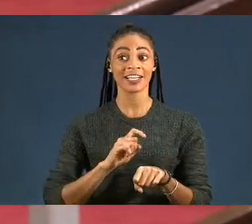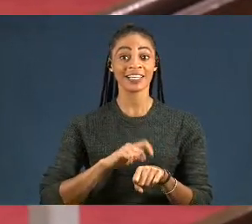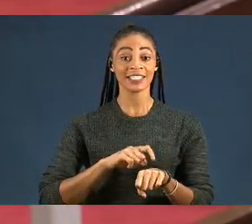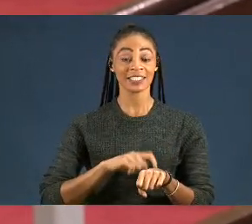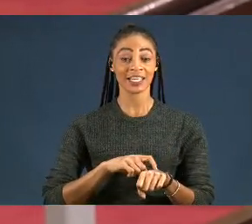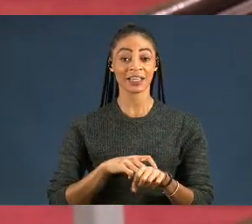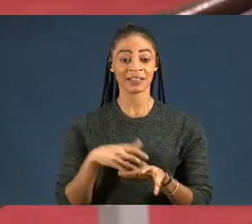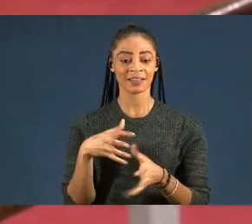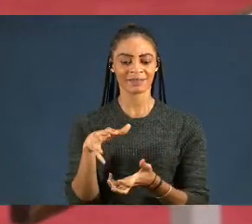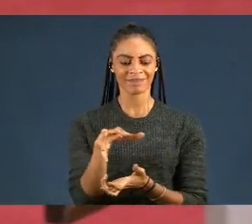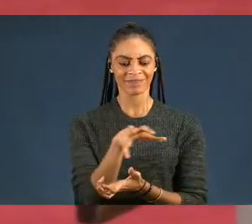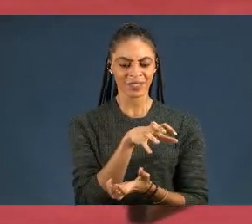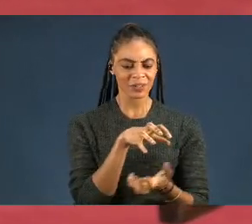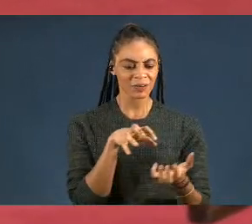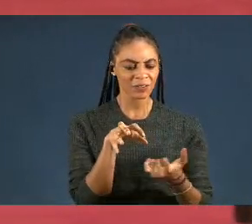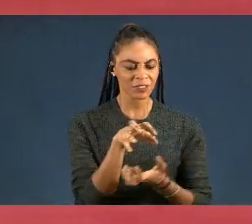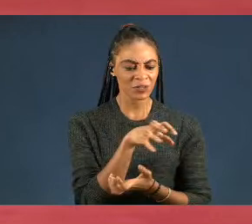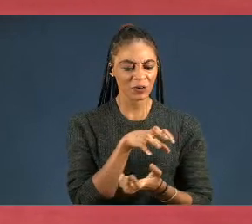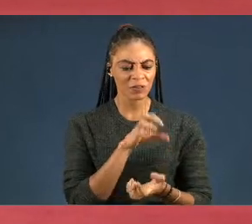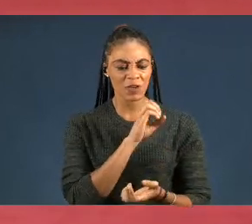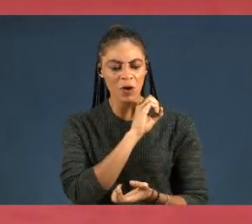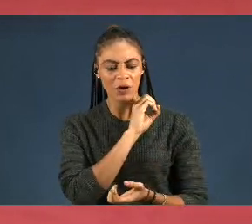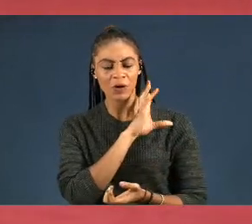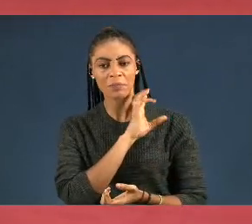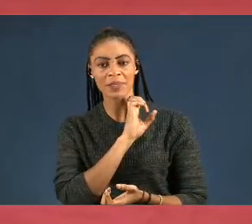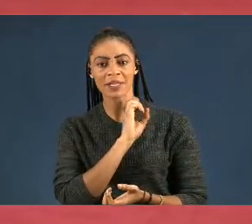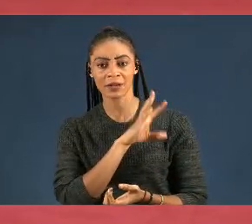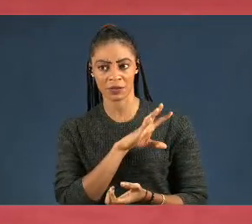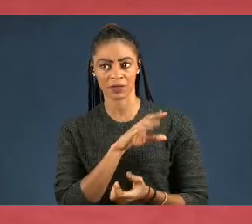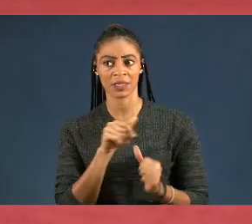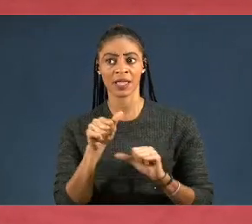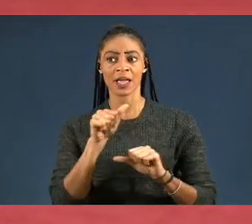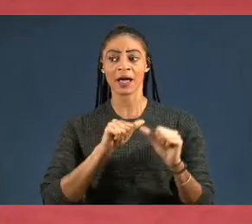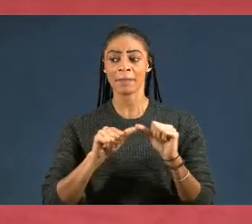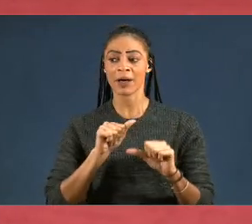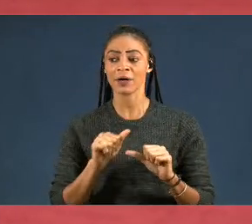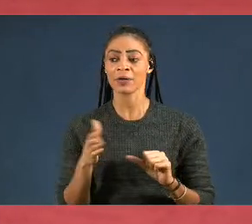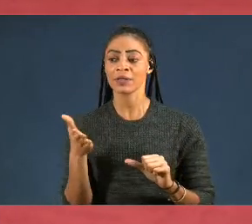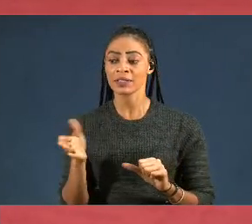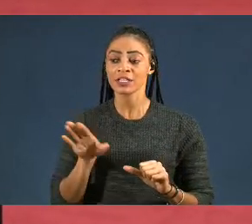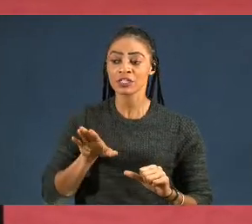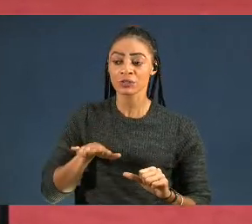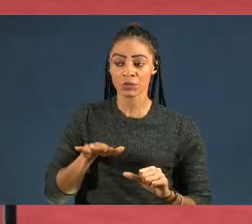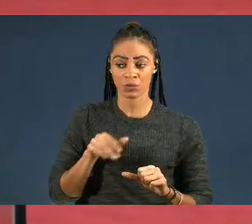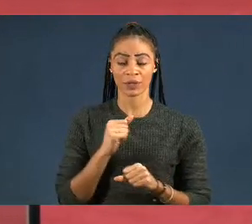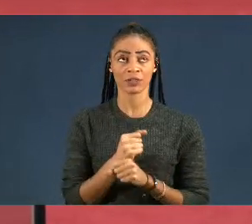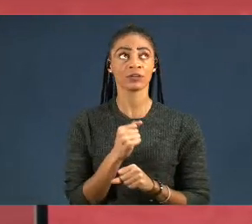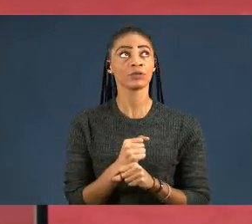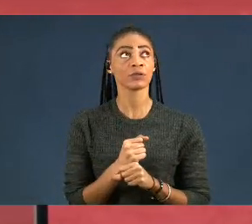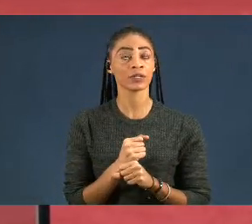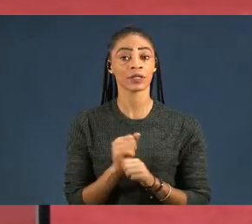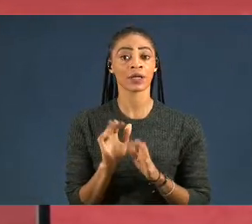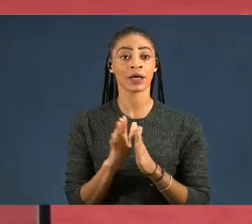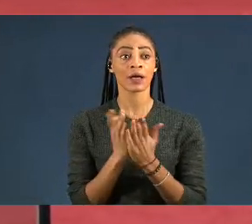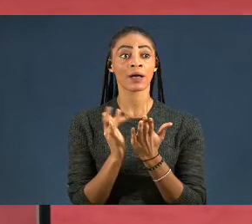and a concern and a complaint about what this woman was doing. Because the Bible says that this woman,